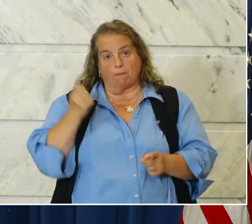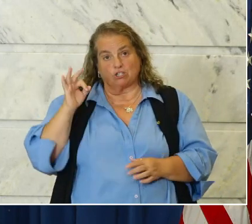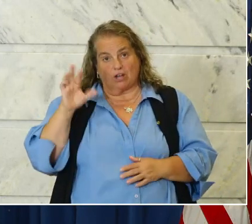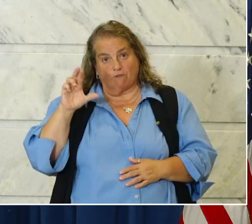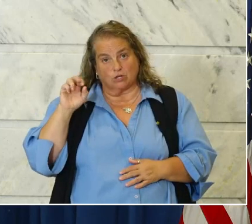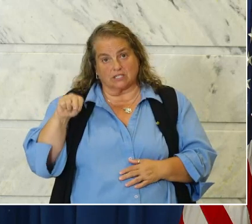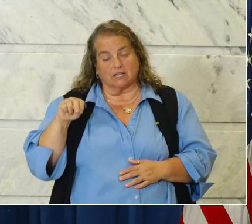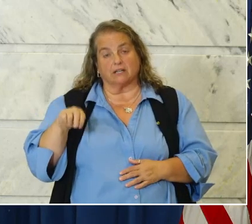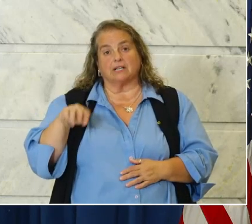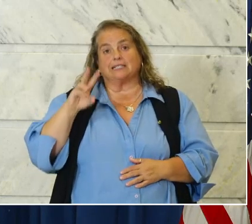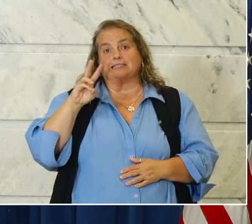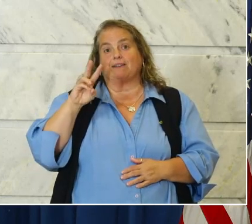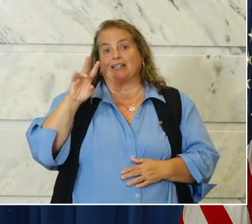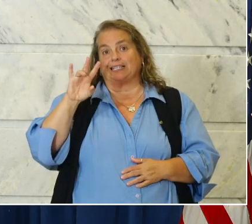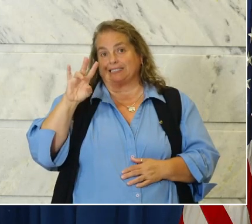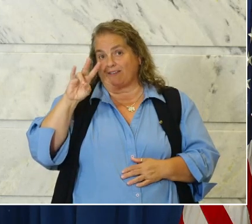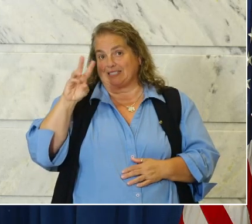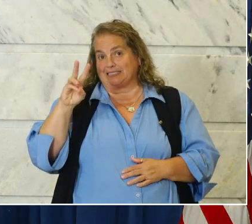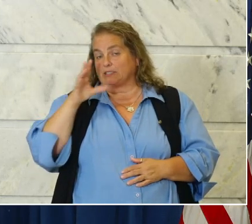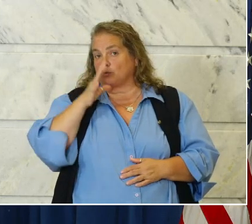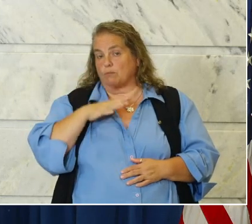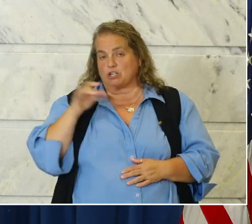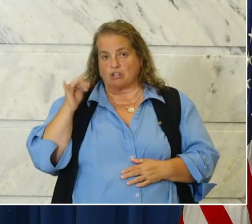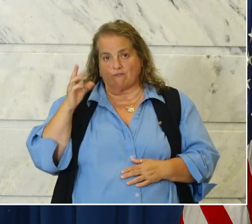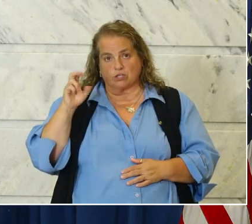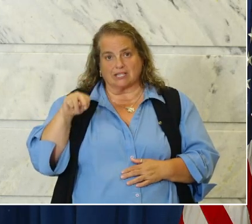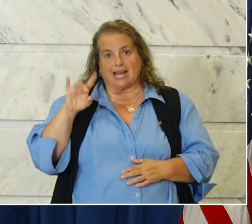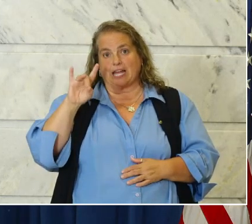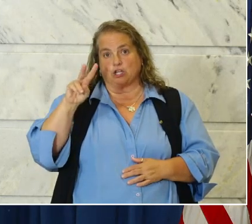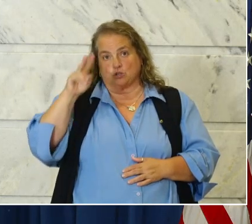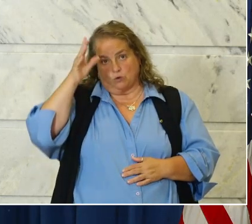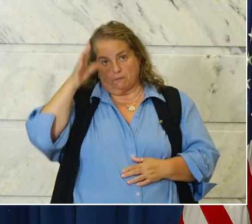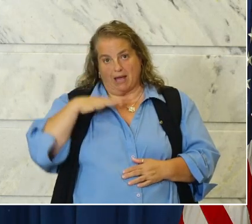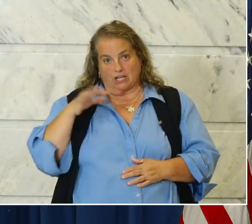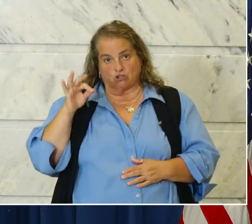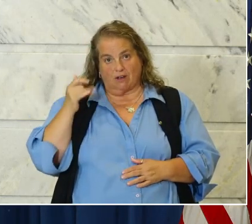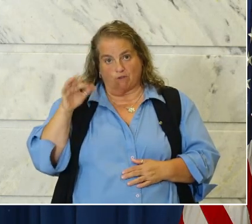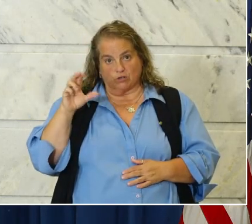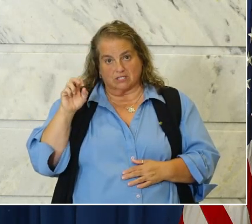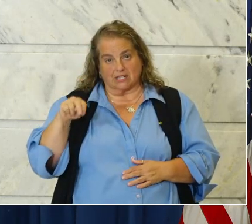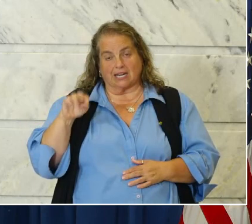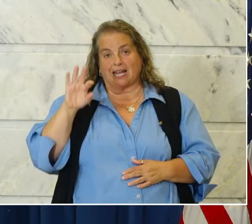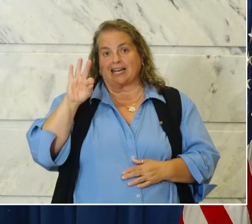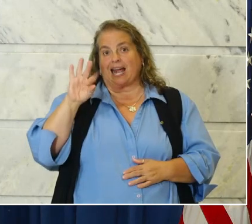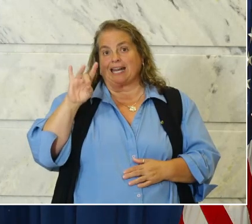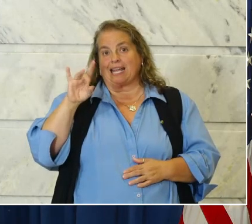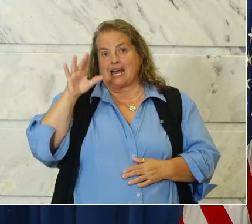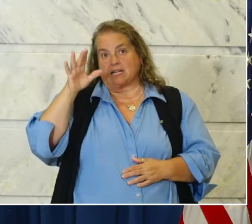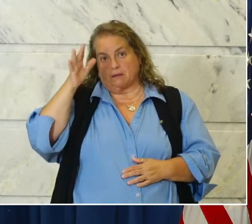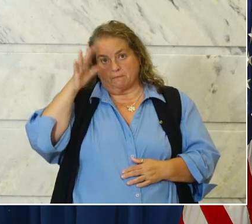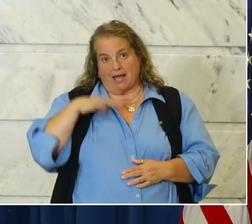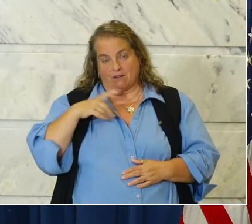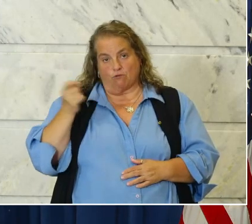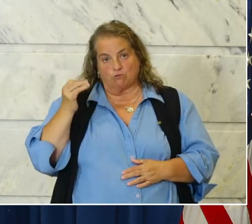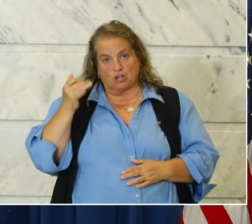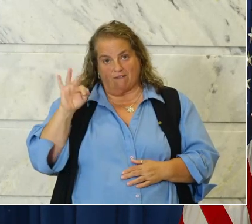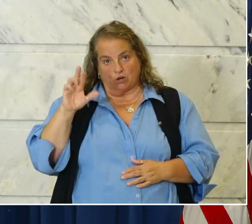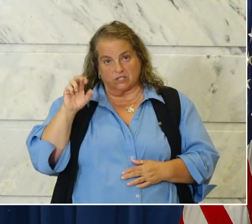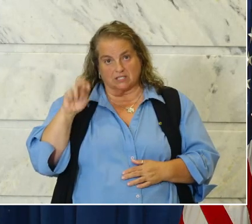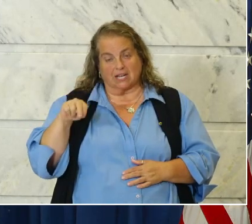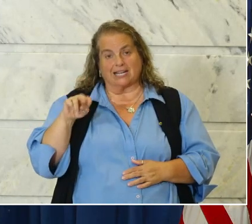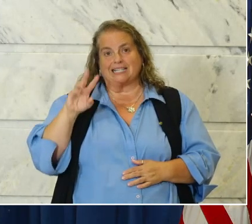a 76-year-old woman from Jefferson, an 82-year-old man from Jefferson, a 98-year-old man from Jefferson,